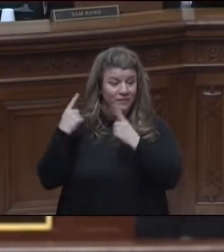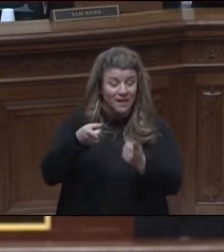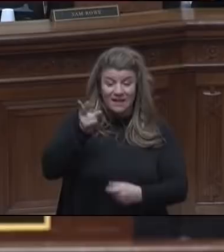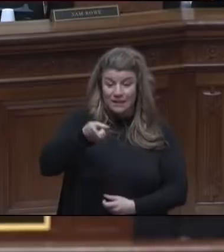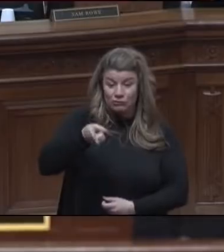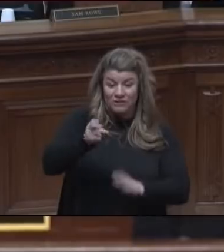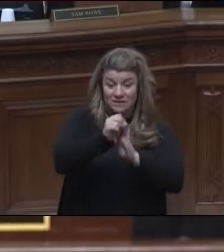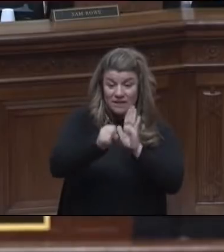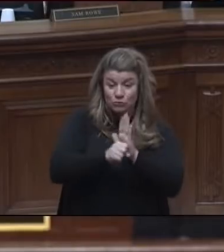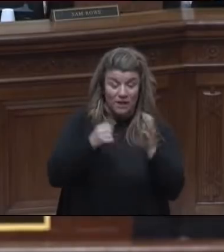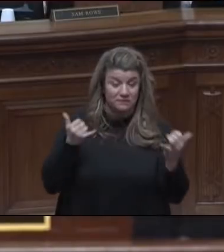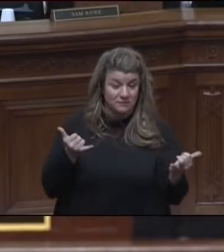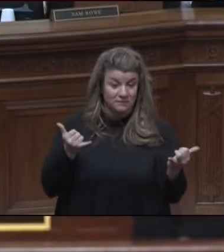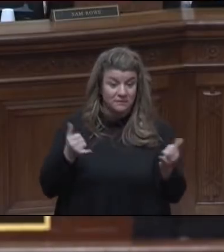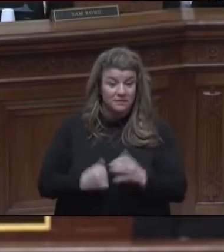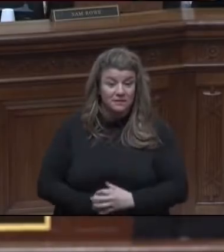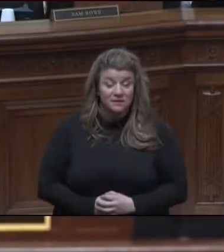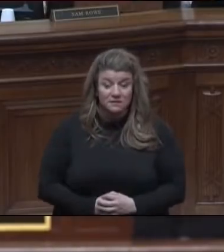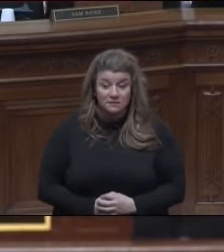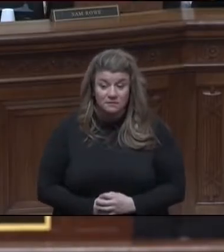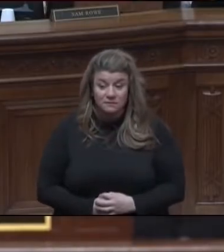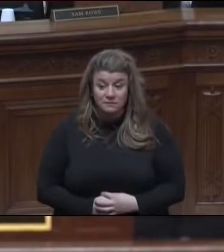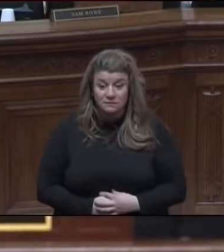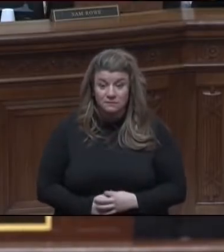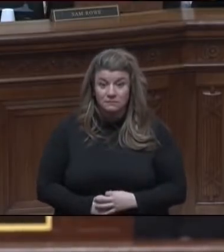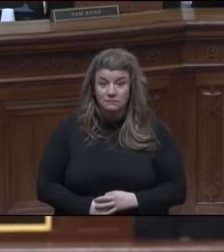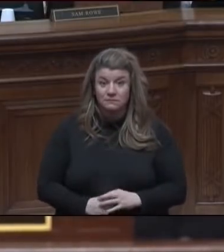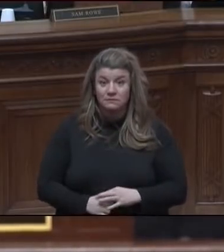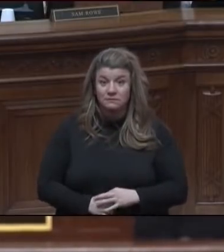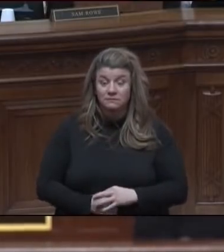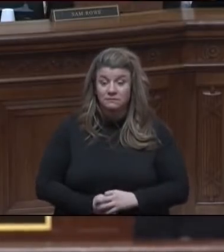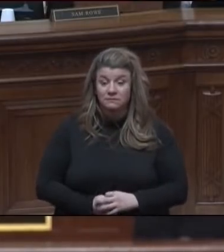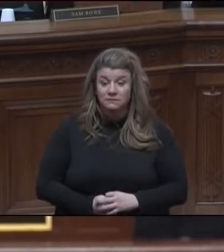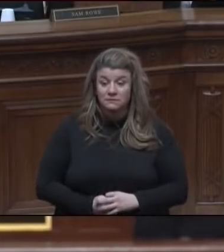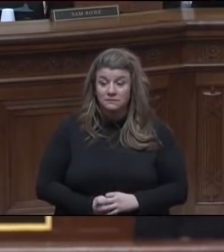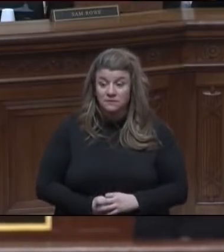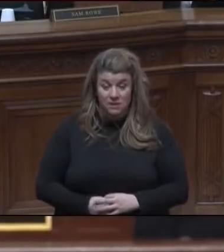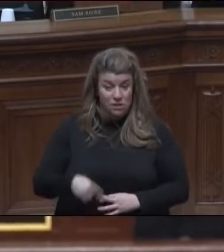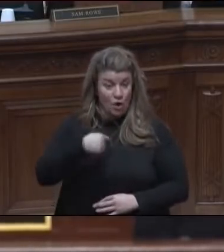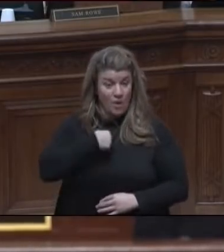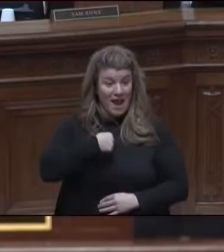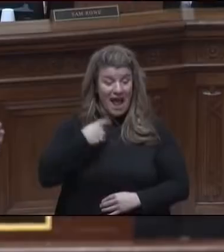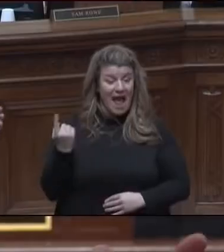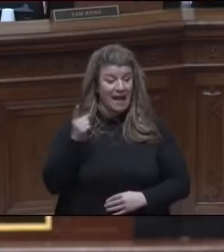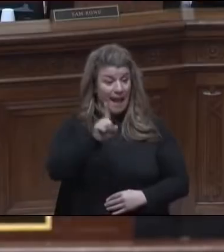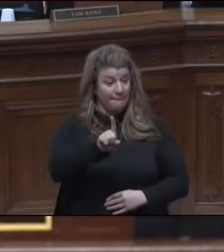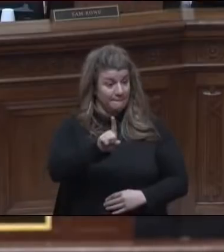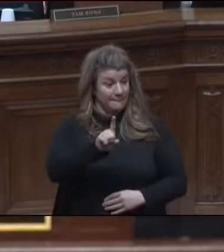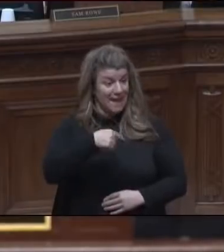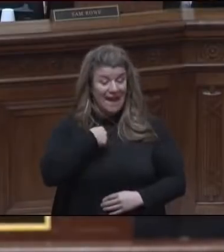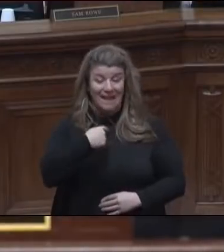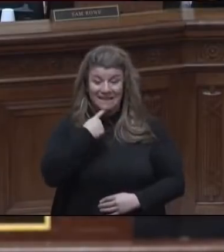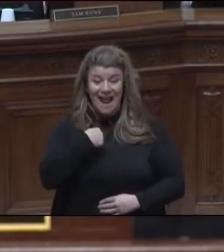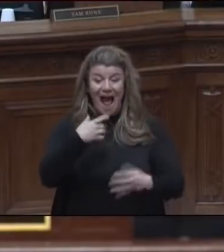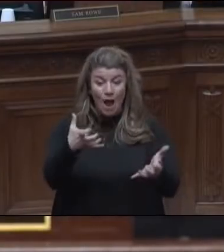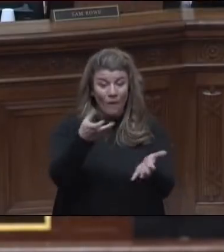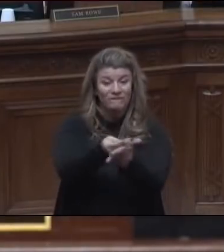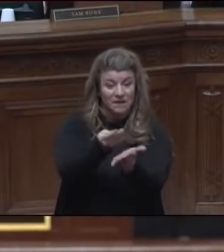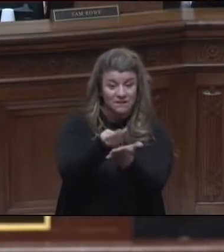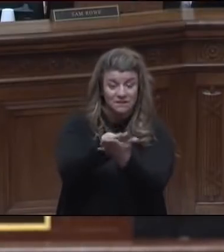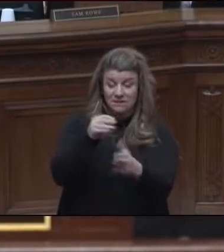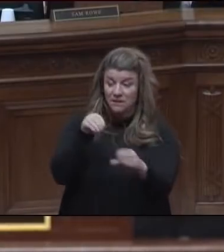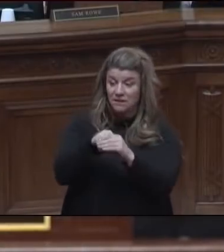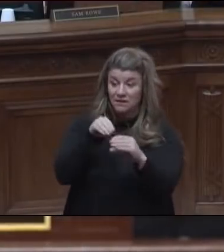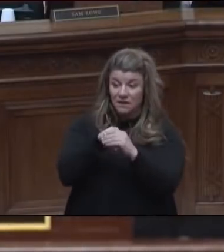today. Now look, when I came to you and say, let's fund this, it's